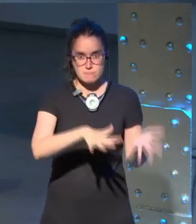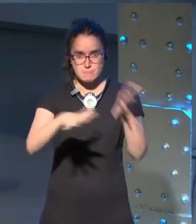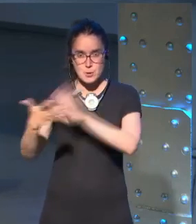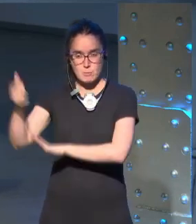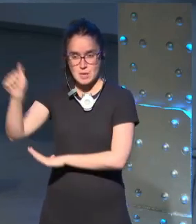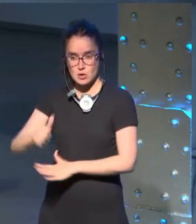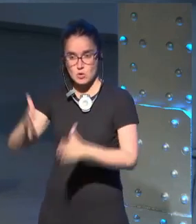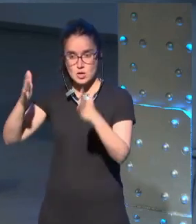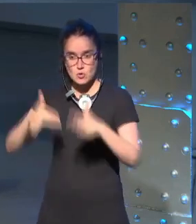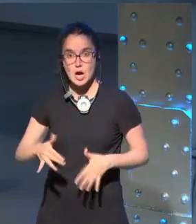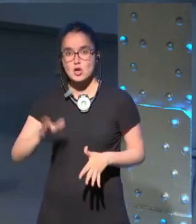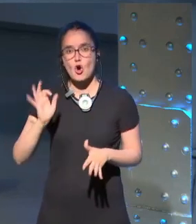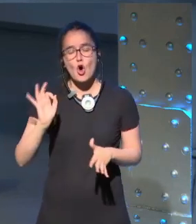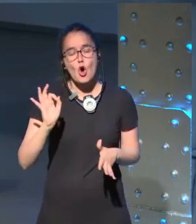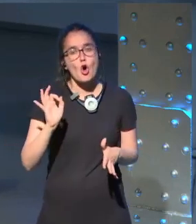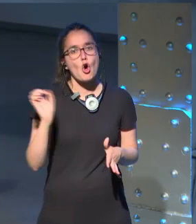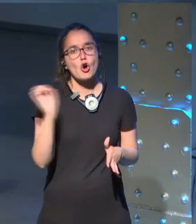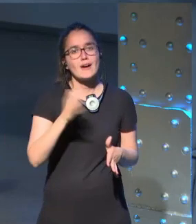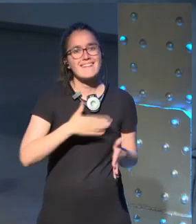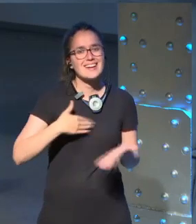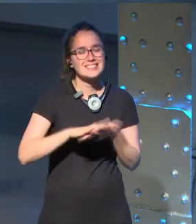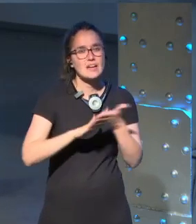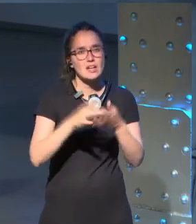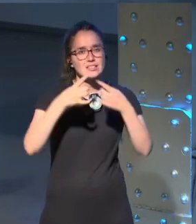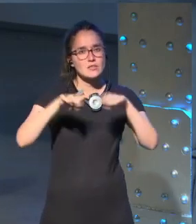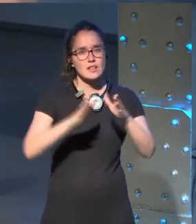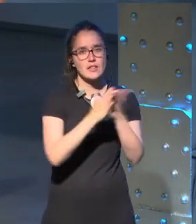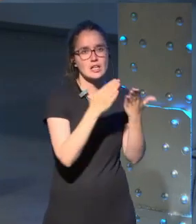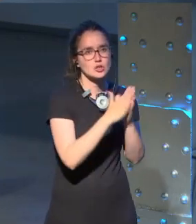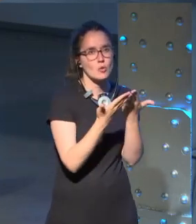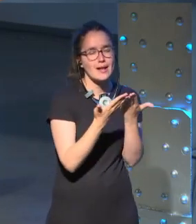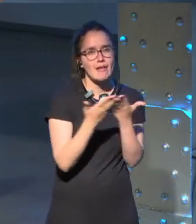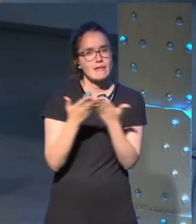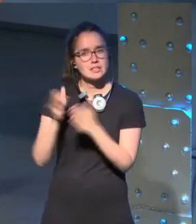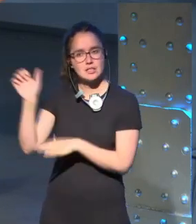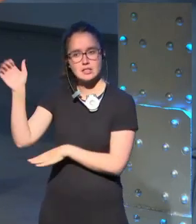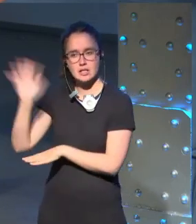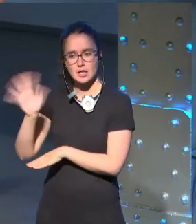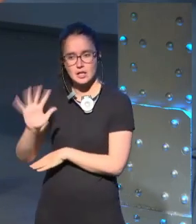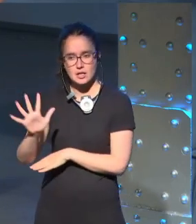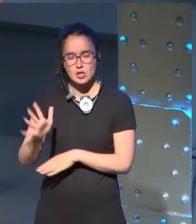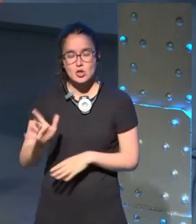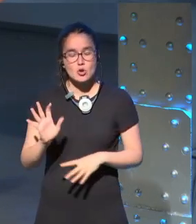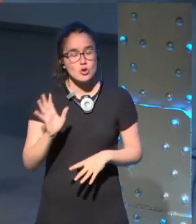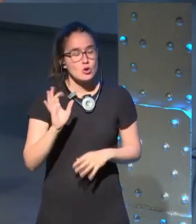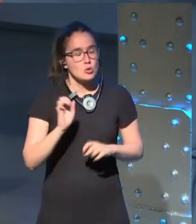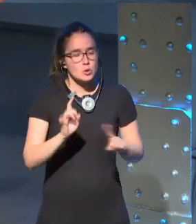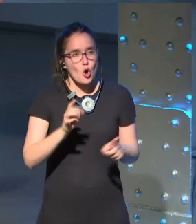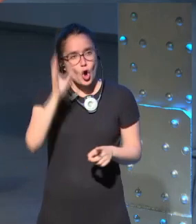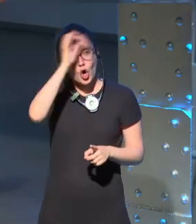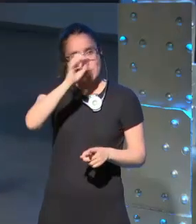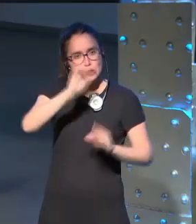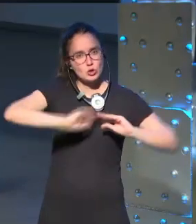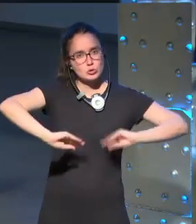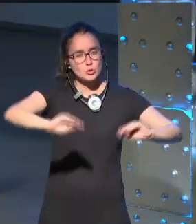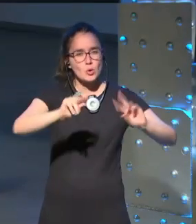just want me to comment on the difference between movies and novels? No. su decisión. No, I mean, your